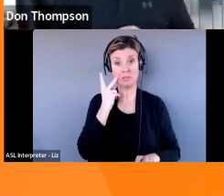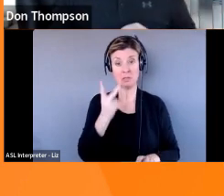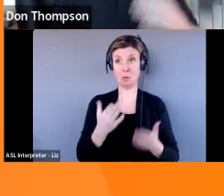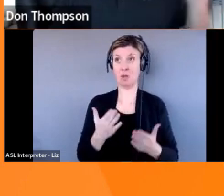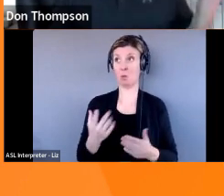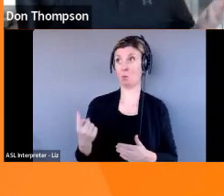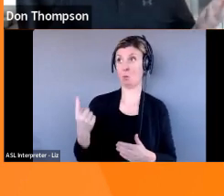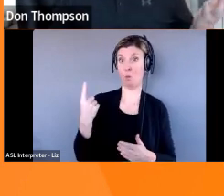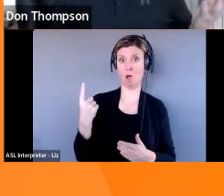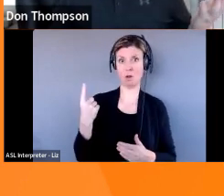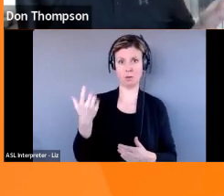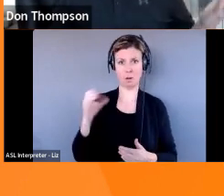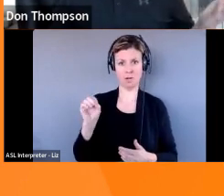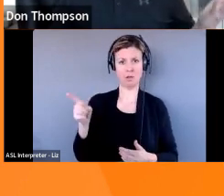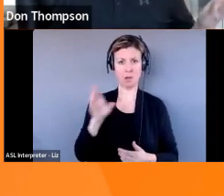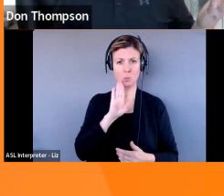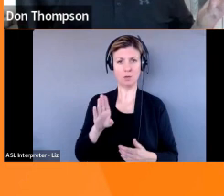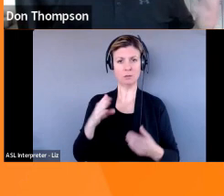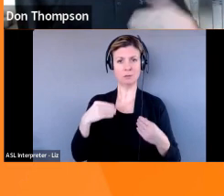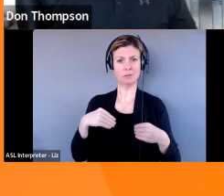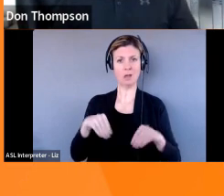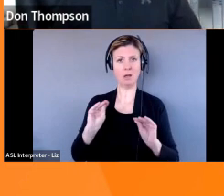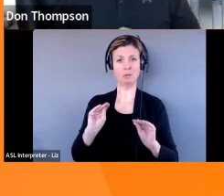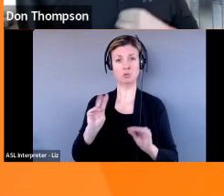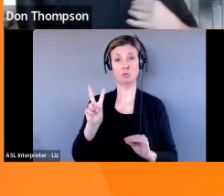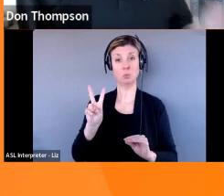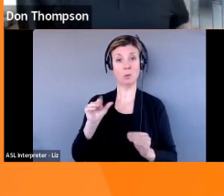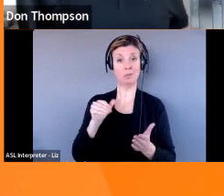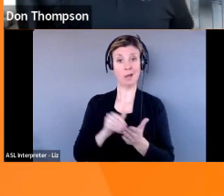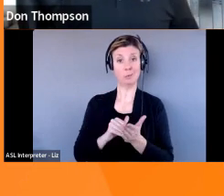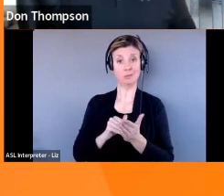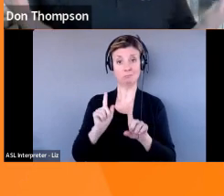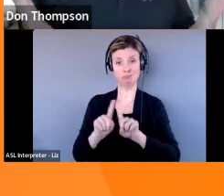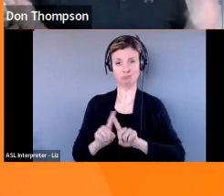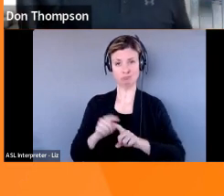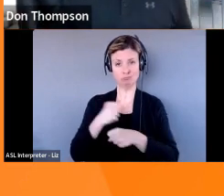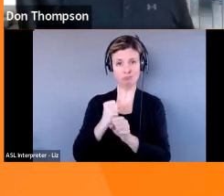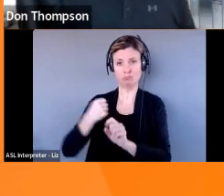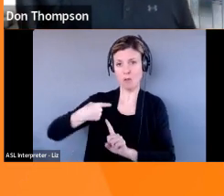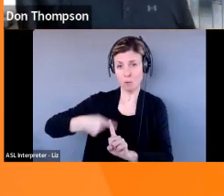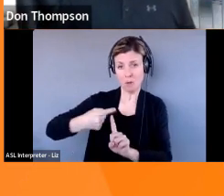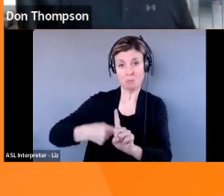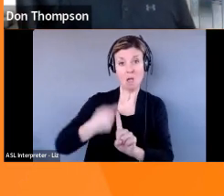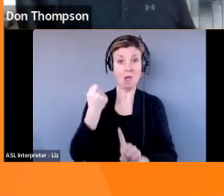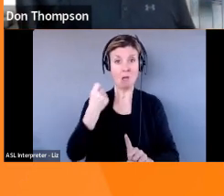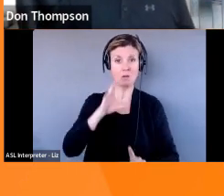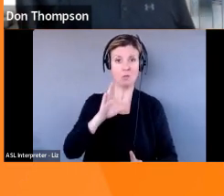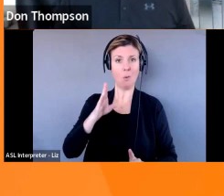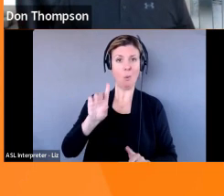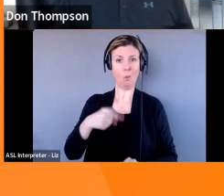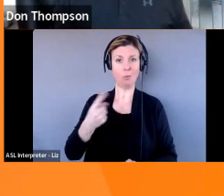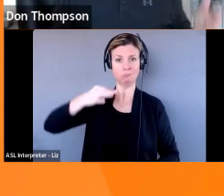may be selling 2,000 units a month, but they may be only making $20,000 a month on that